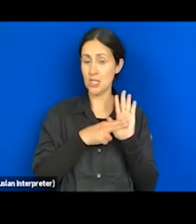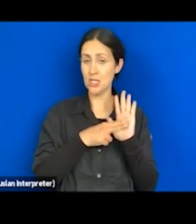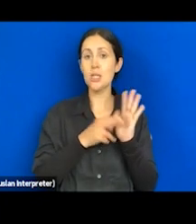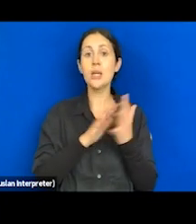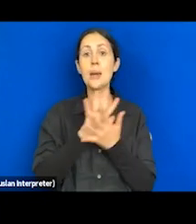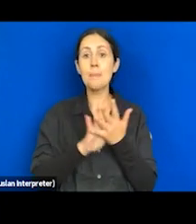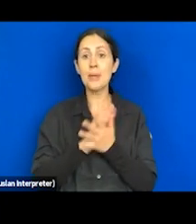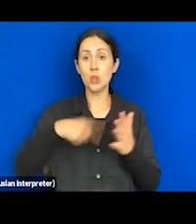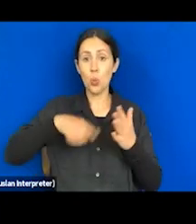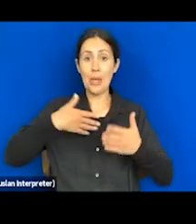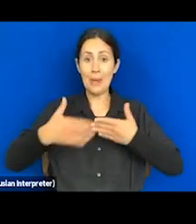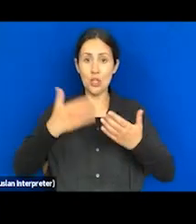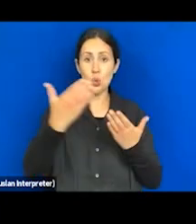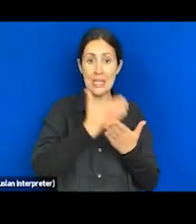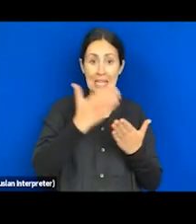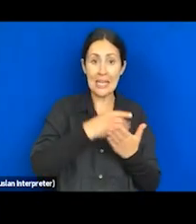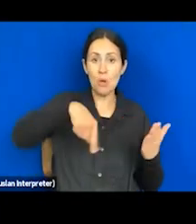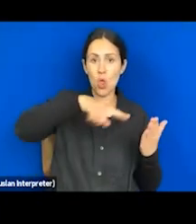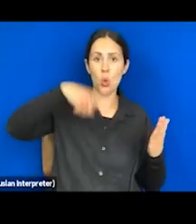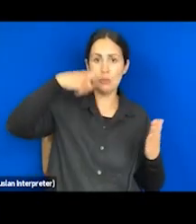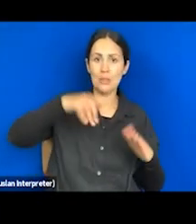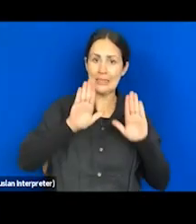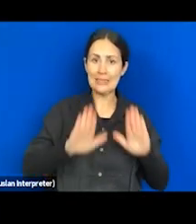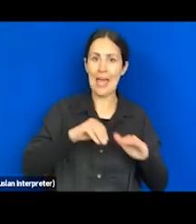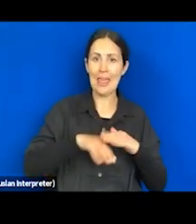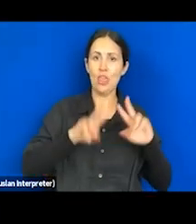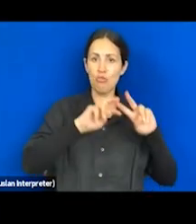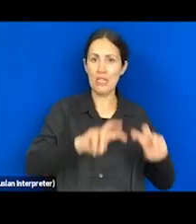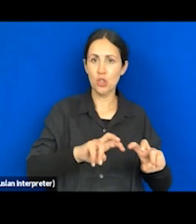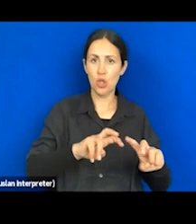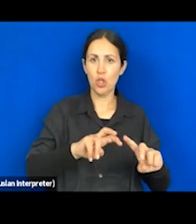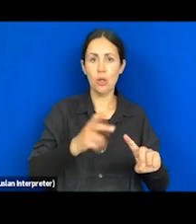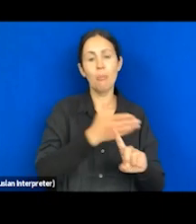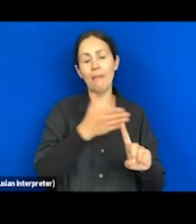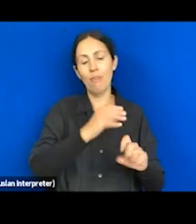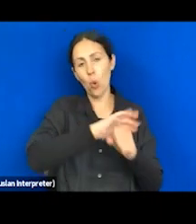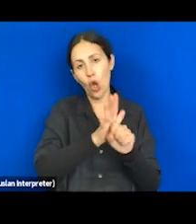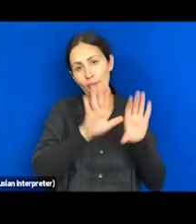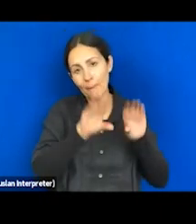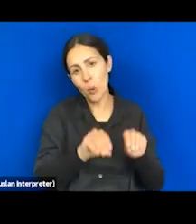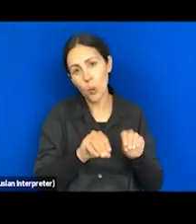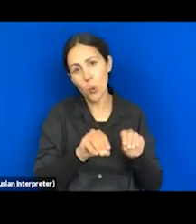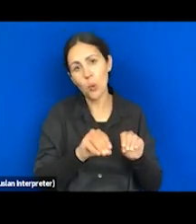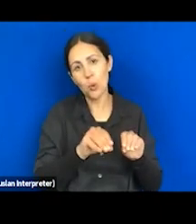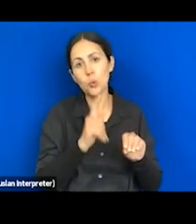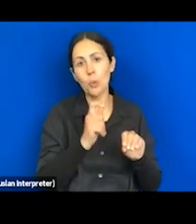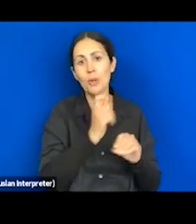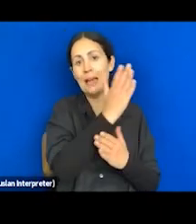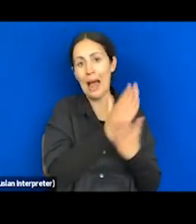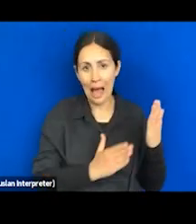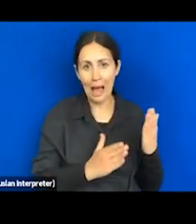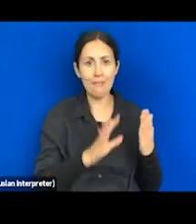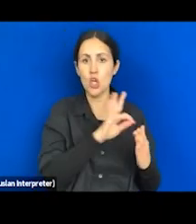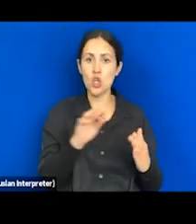we managed to retain people more. Previous to the COVID pause, we actually had lost almost half the people to follow up, and